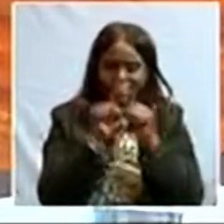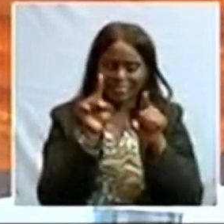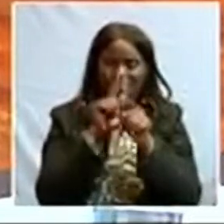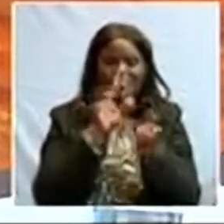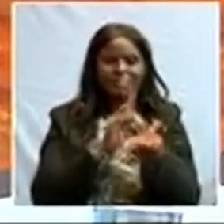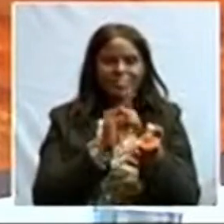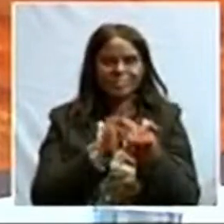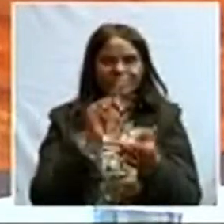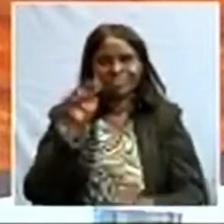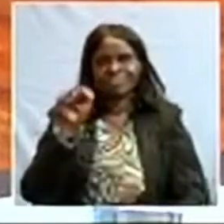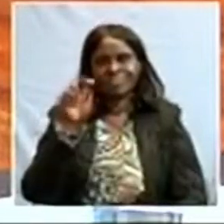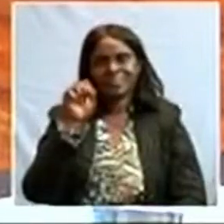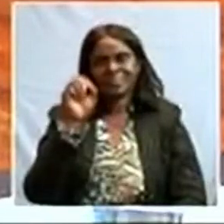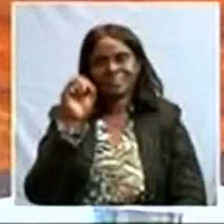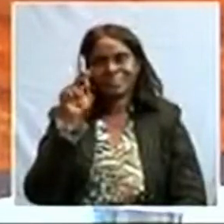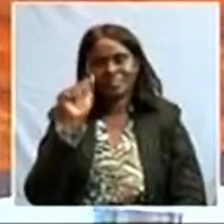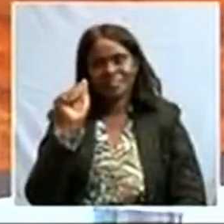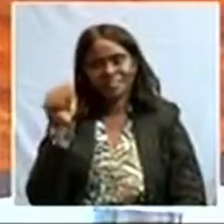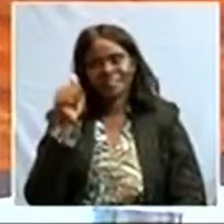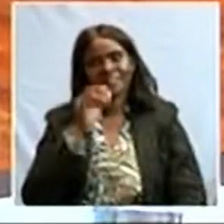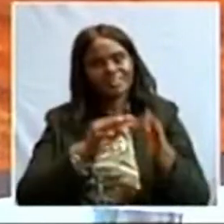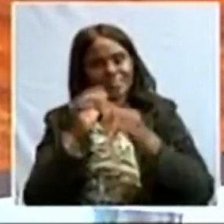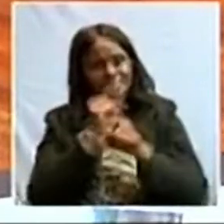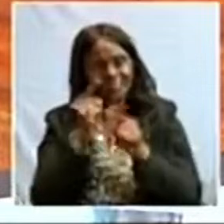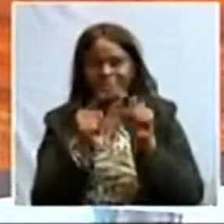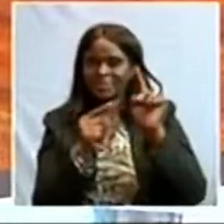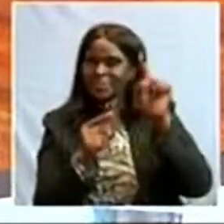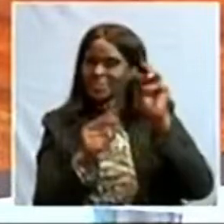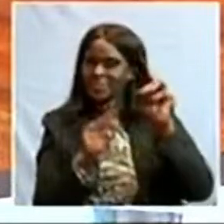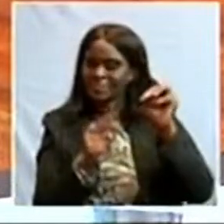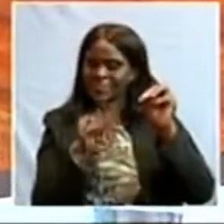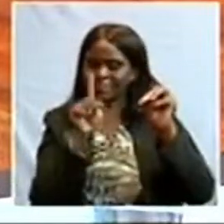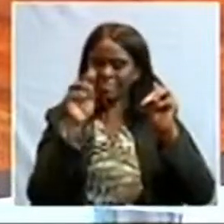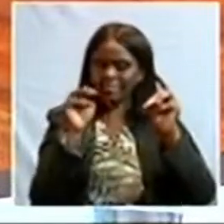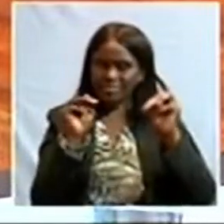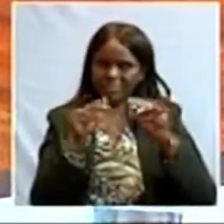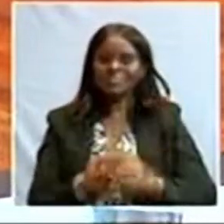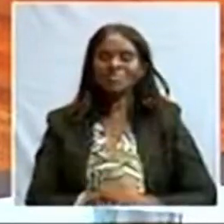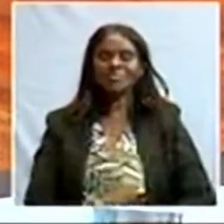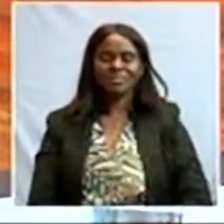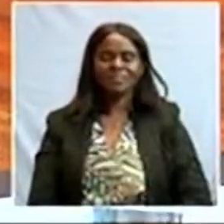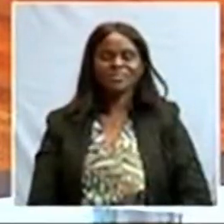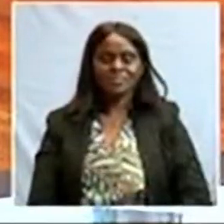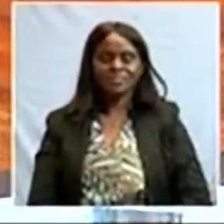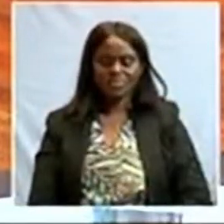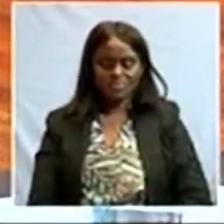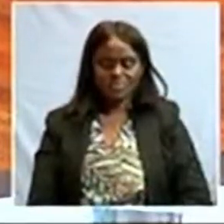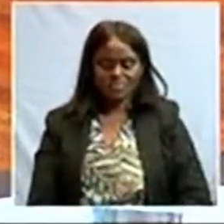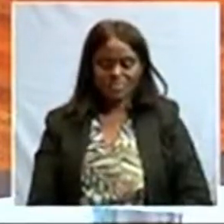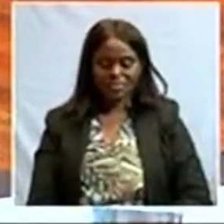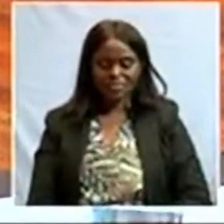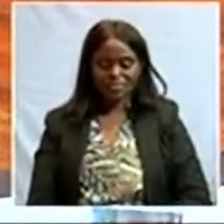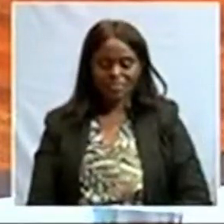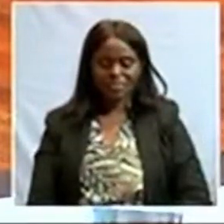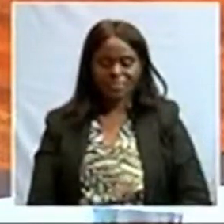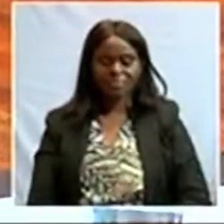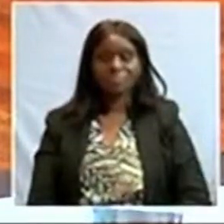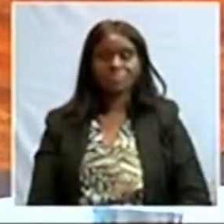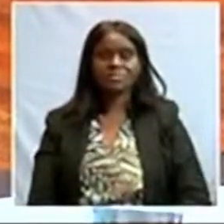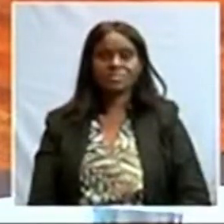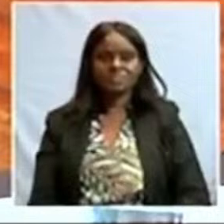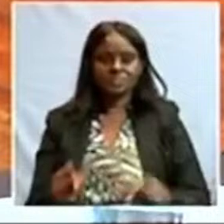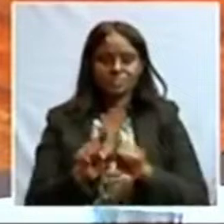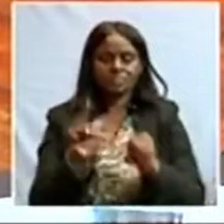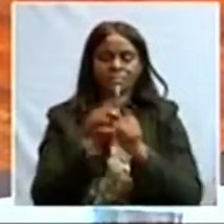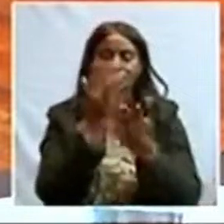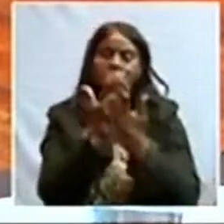Nsoka to also share, just in a minute, in the interest of time. Yes, and what would be a quick recommendation,